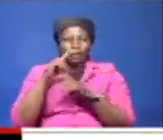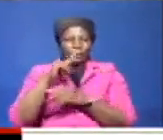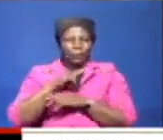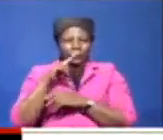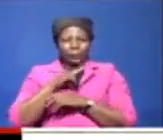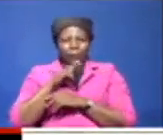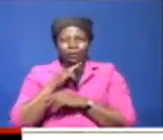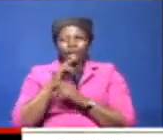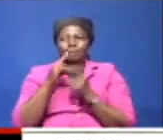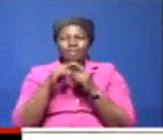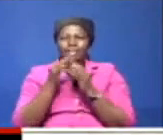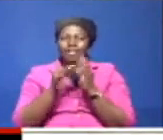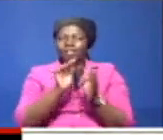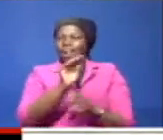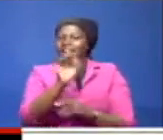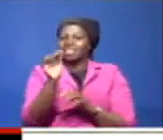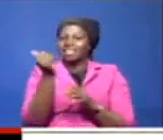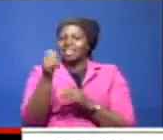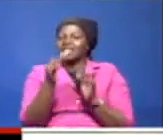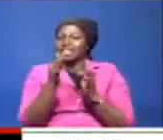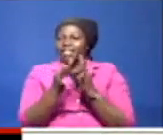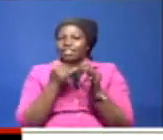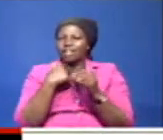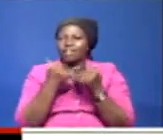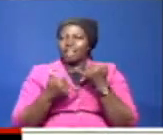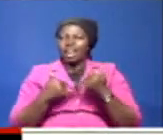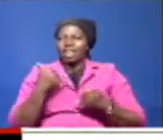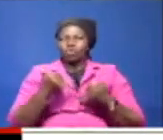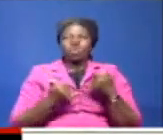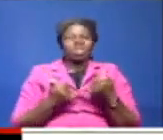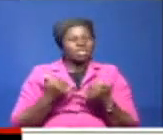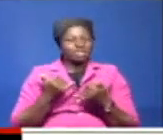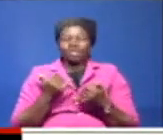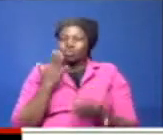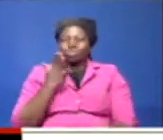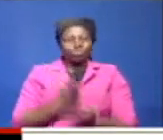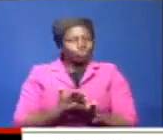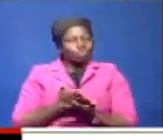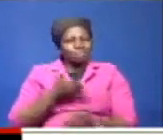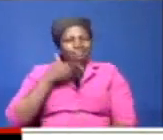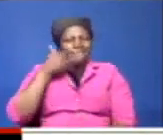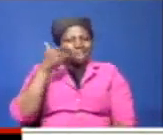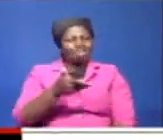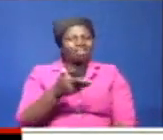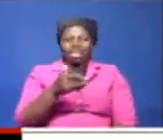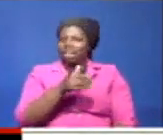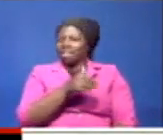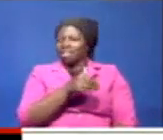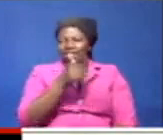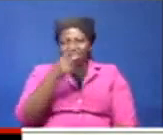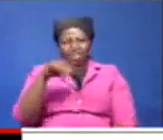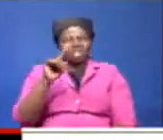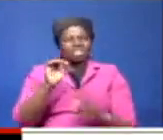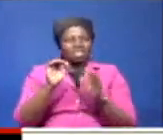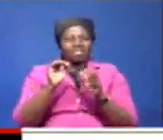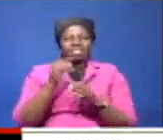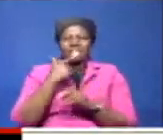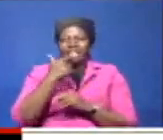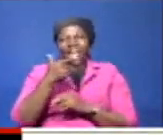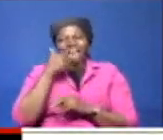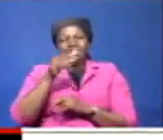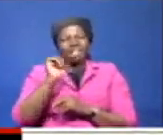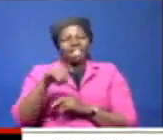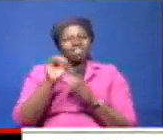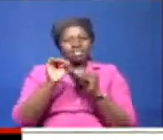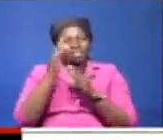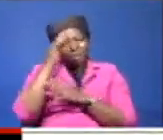enjoyed the safari, I'm not so sure they would answer in the affirmative. It's a very, very tough